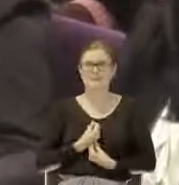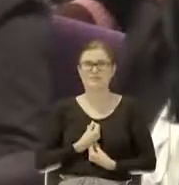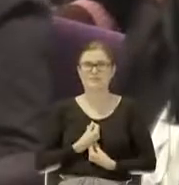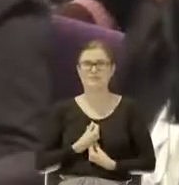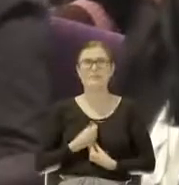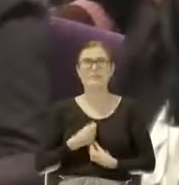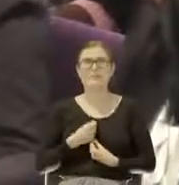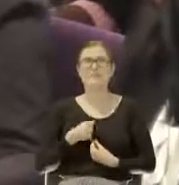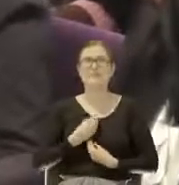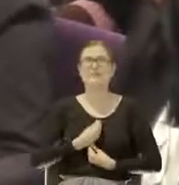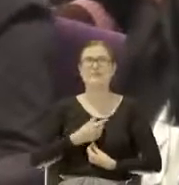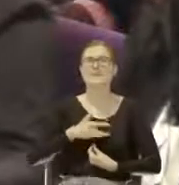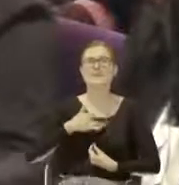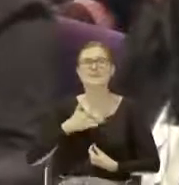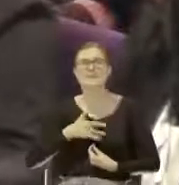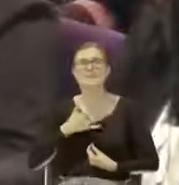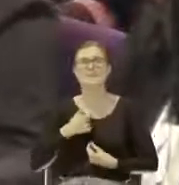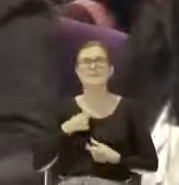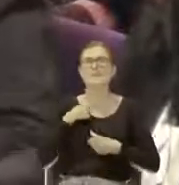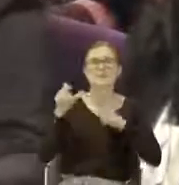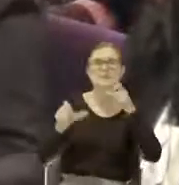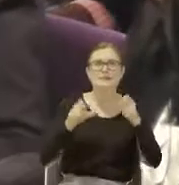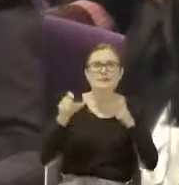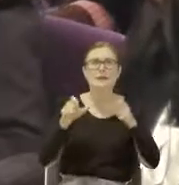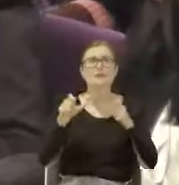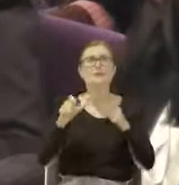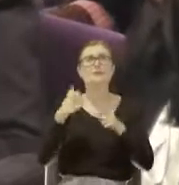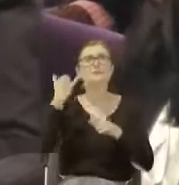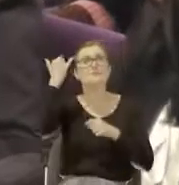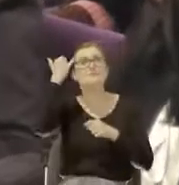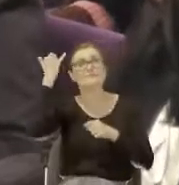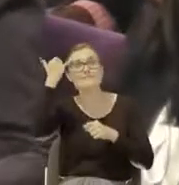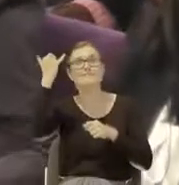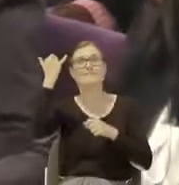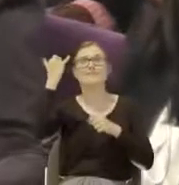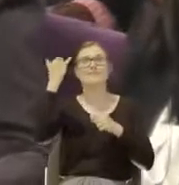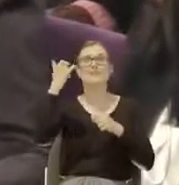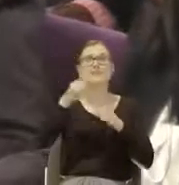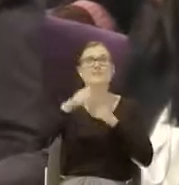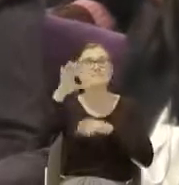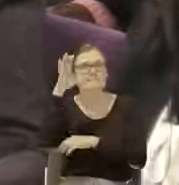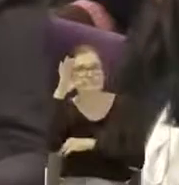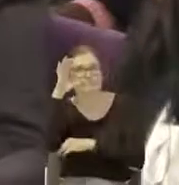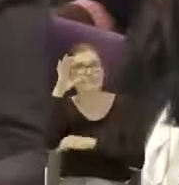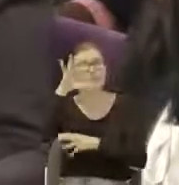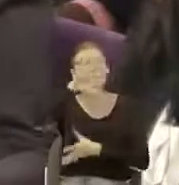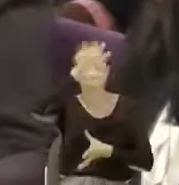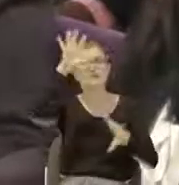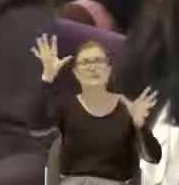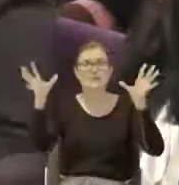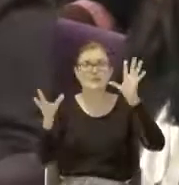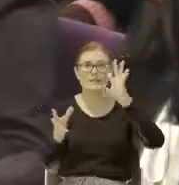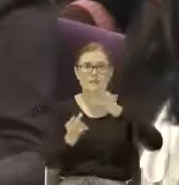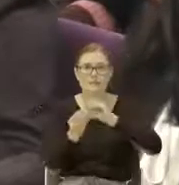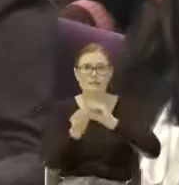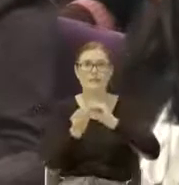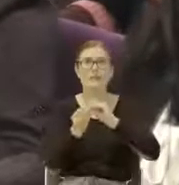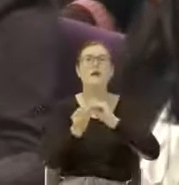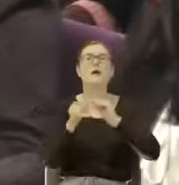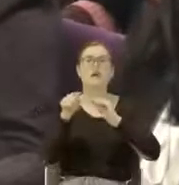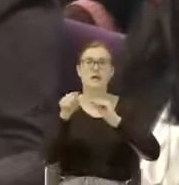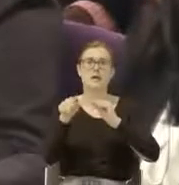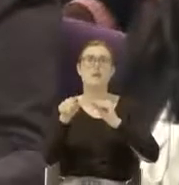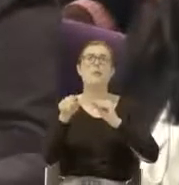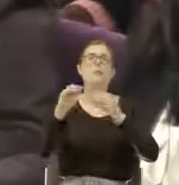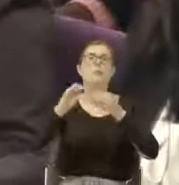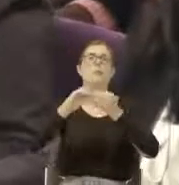will really minimize the challenges that we have. We as local government looked